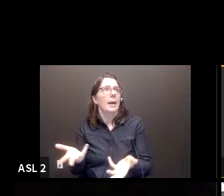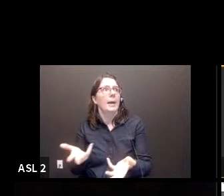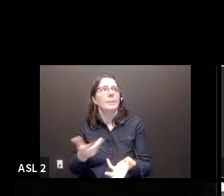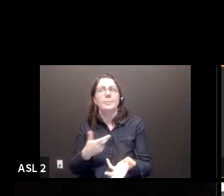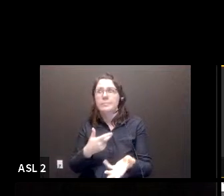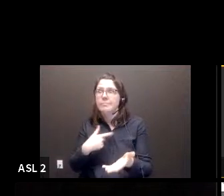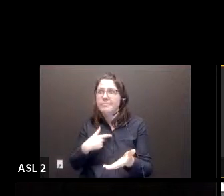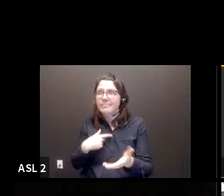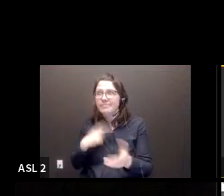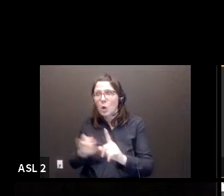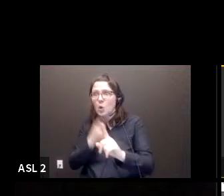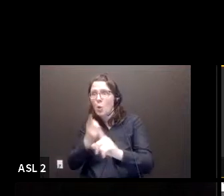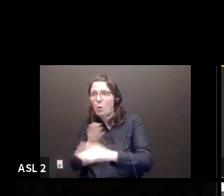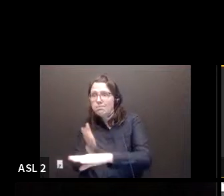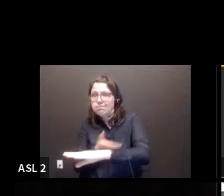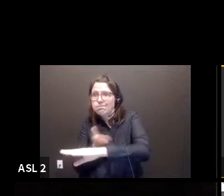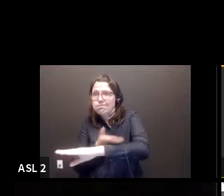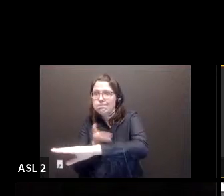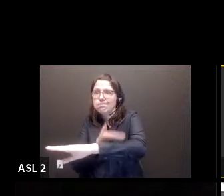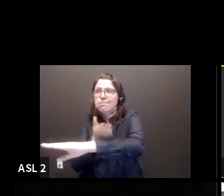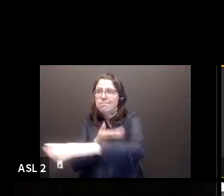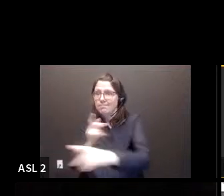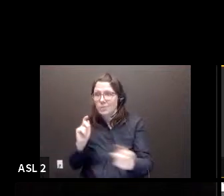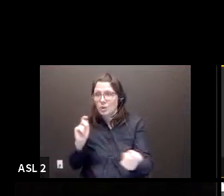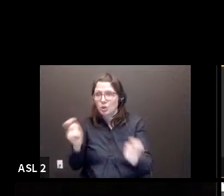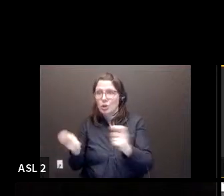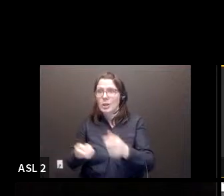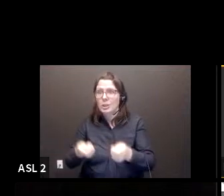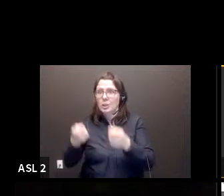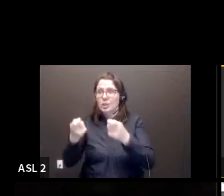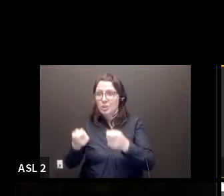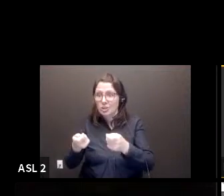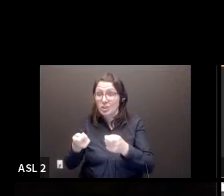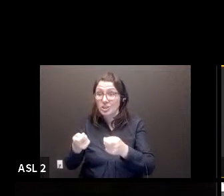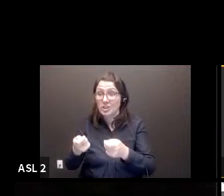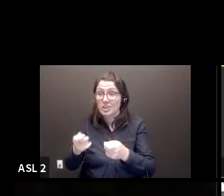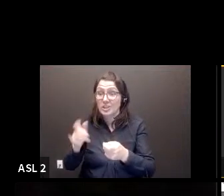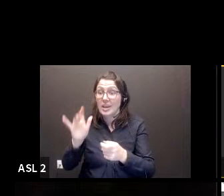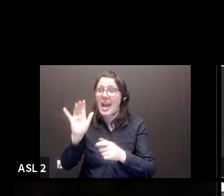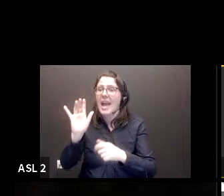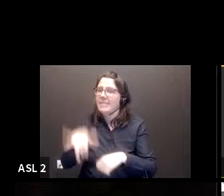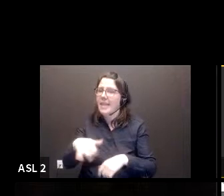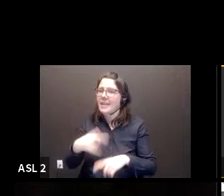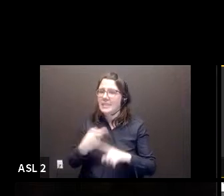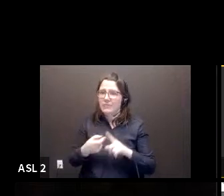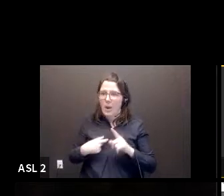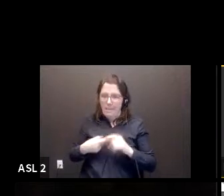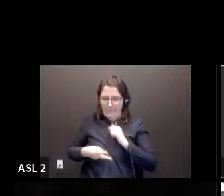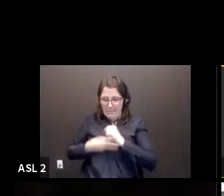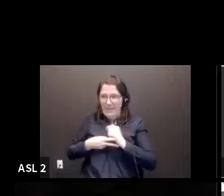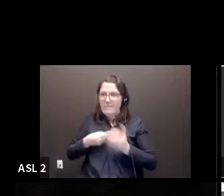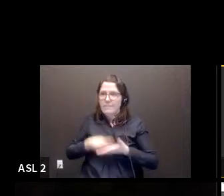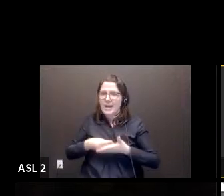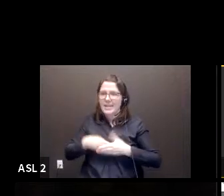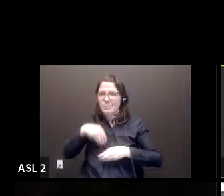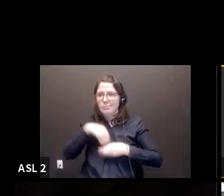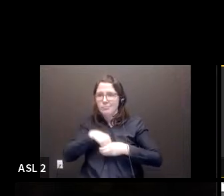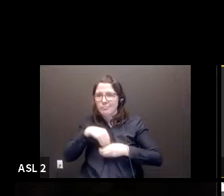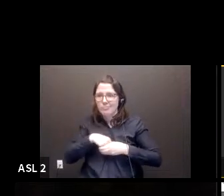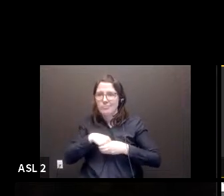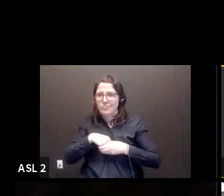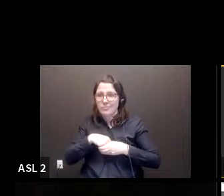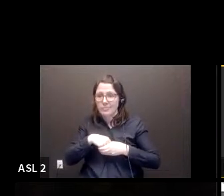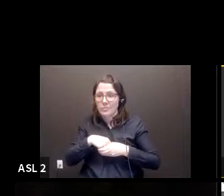change uh initiatives had to come through efficiencies found internally so as you can see new services is